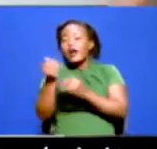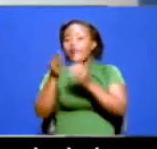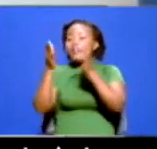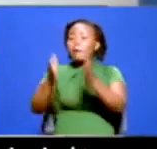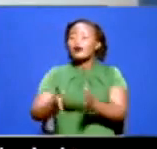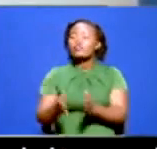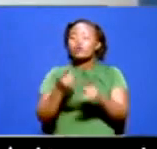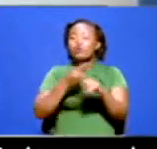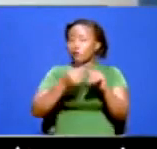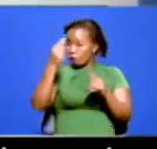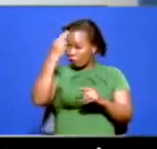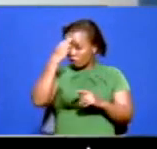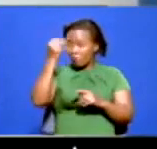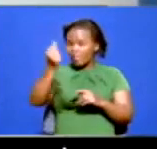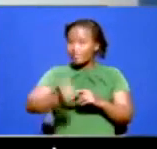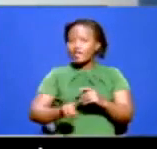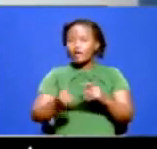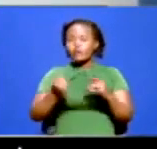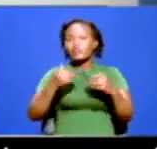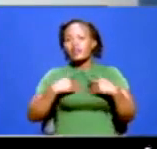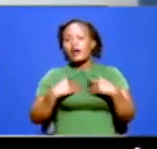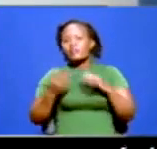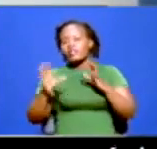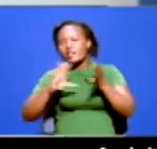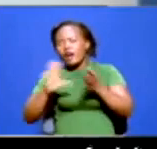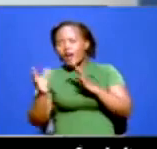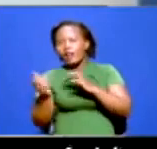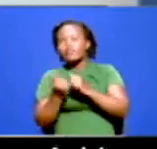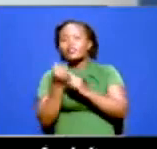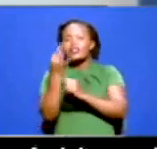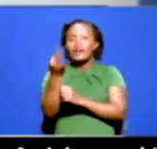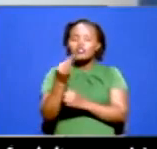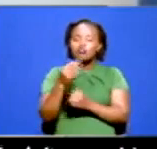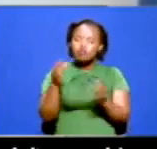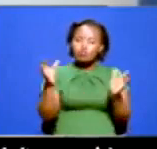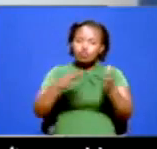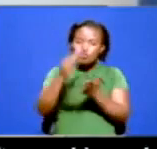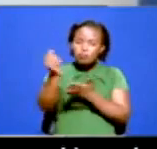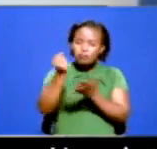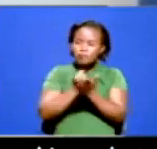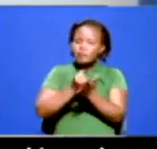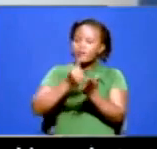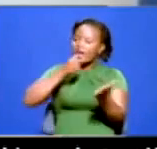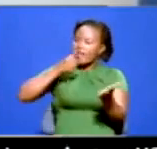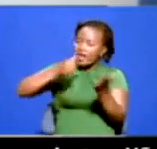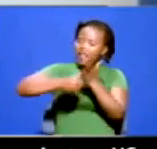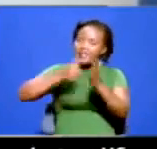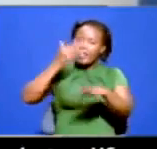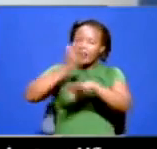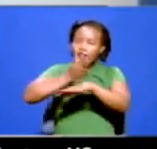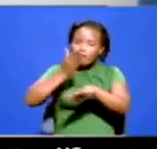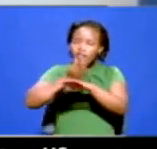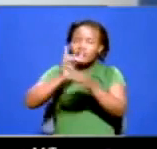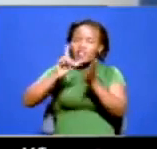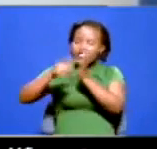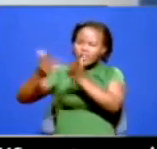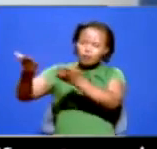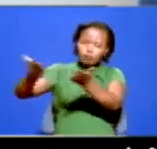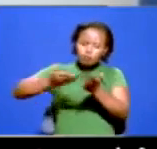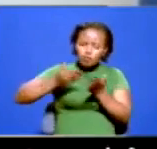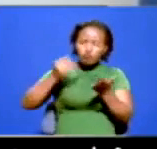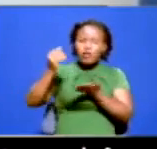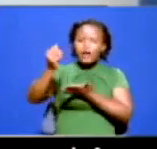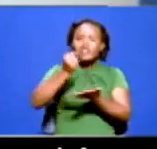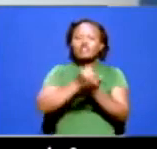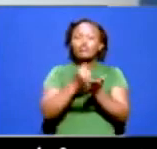with about 13 recruits that have gotten letters that are fake, and bring them all the way to the recruitment center. Now, on